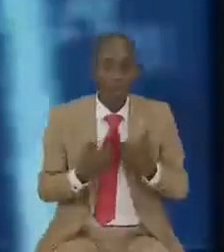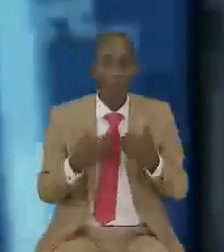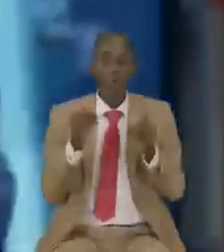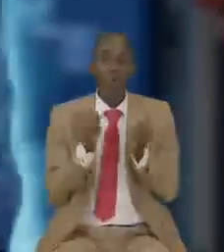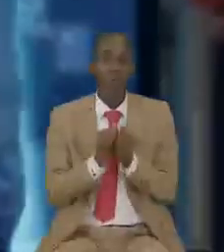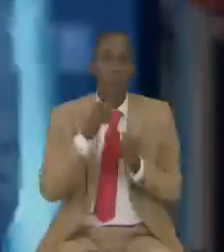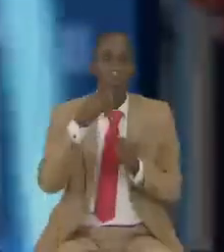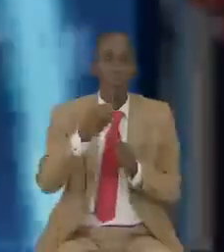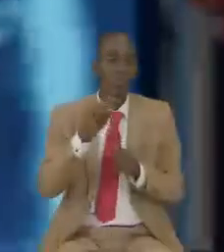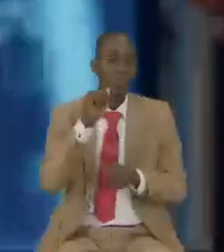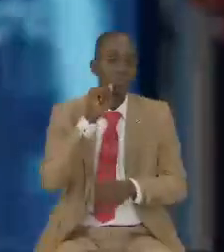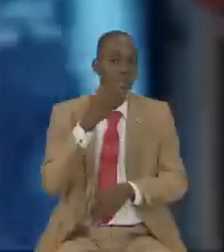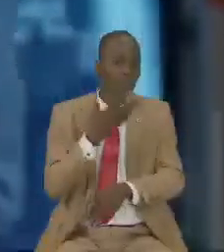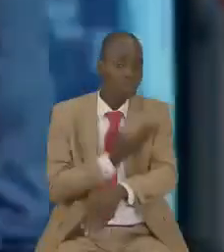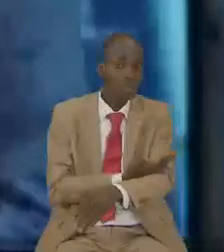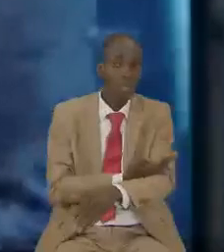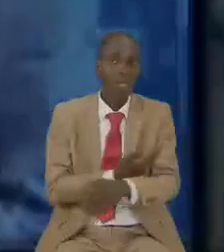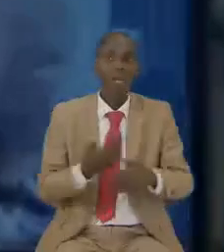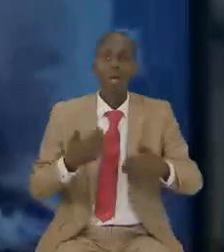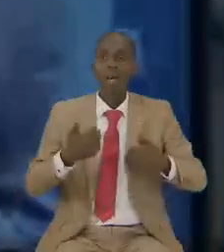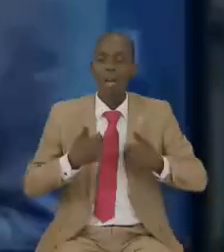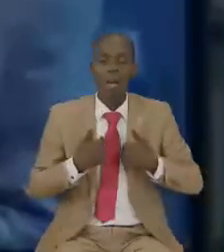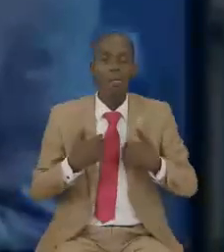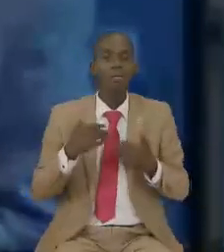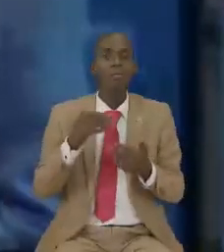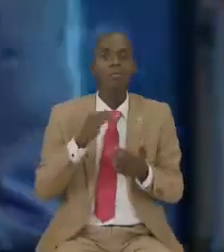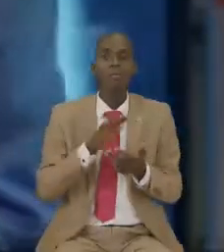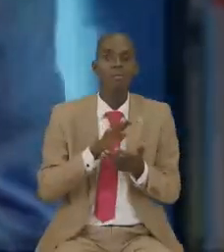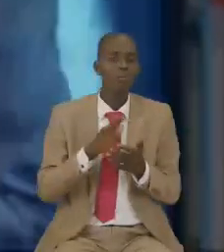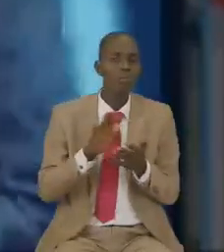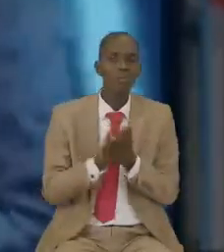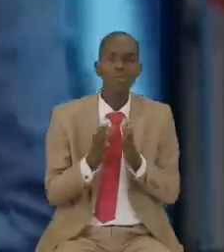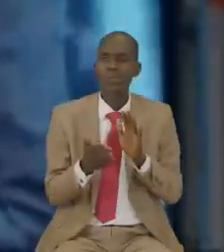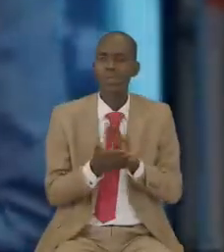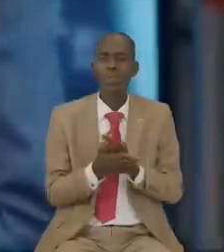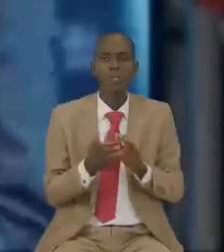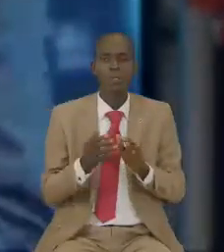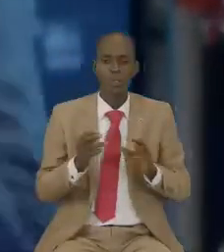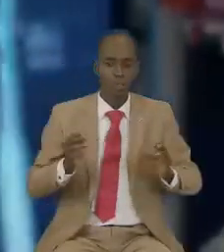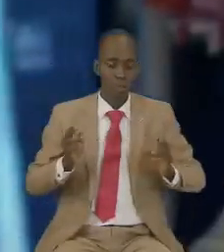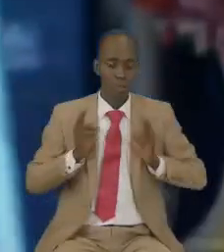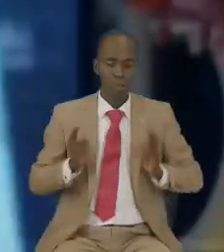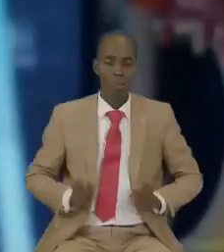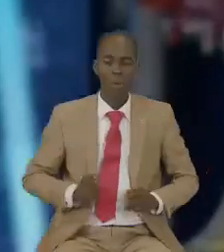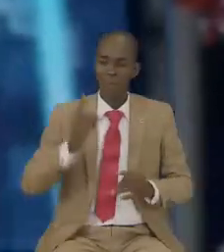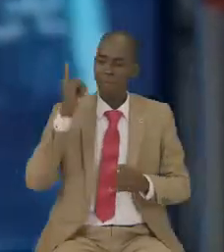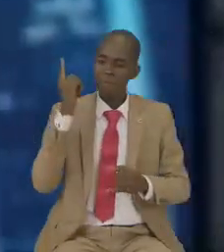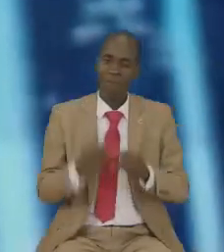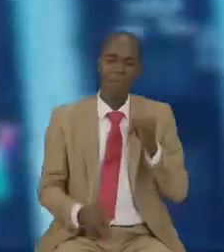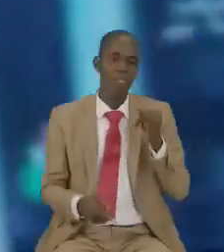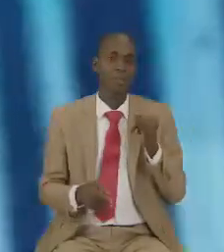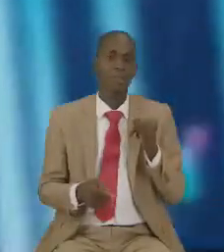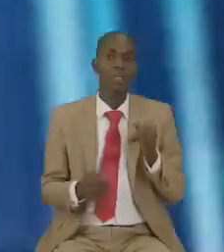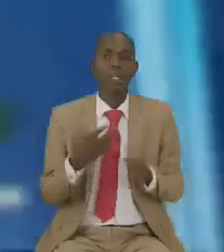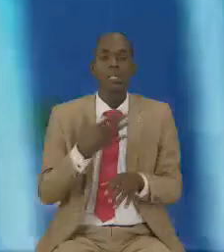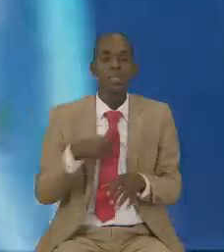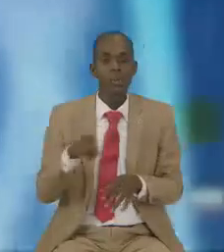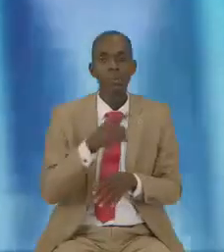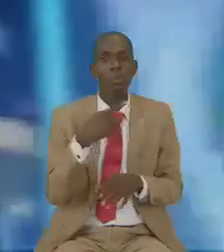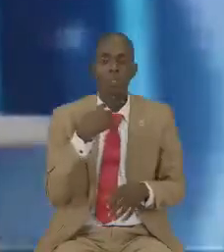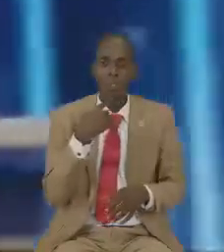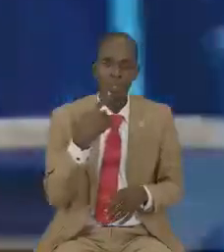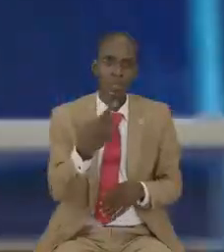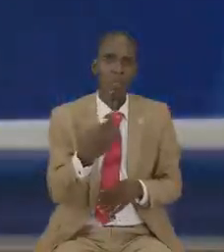daughter has come to a human final end. They were saying,